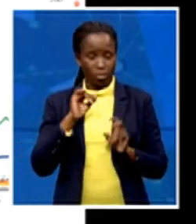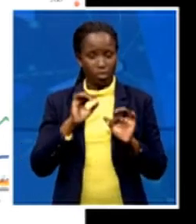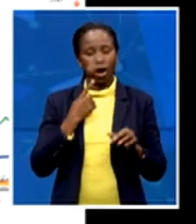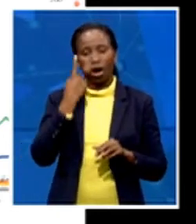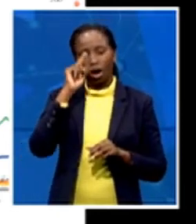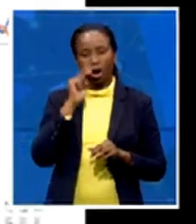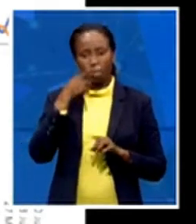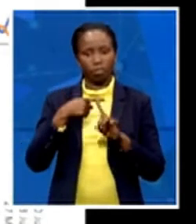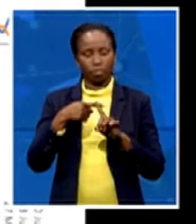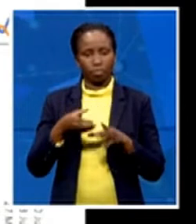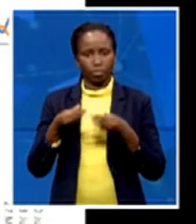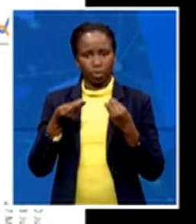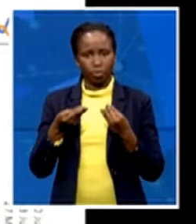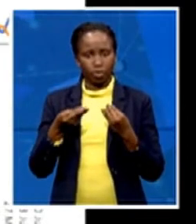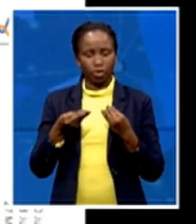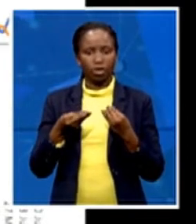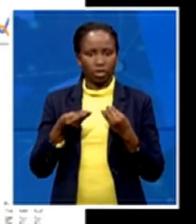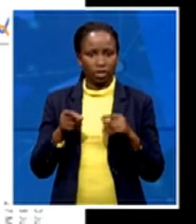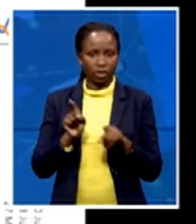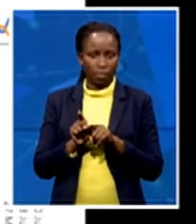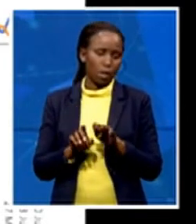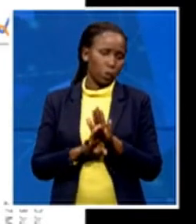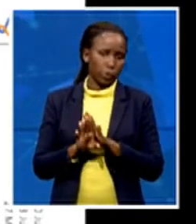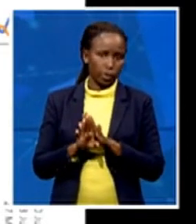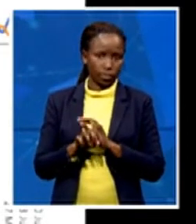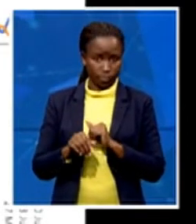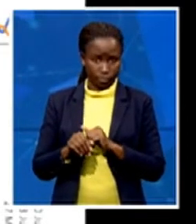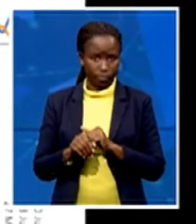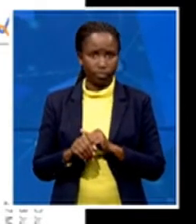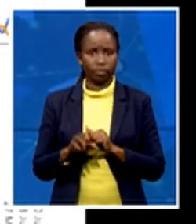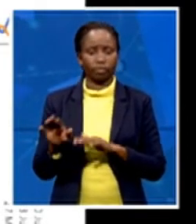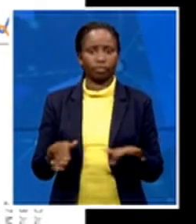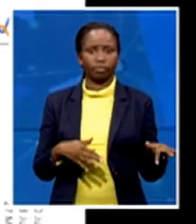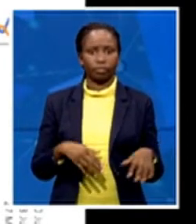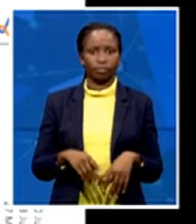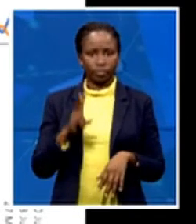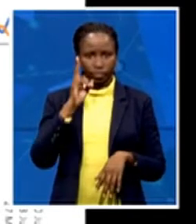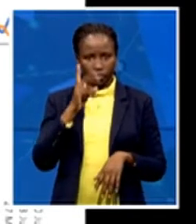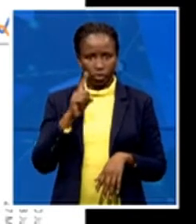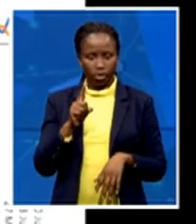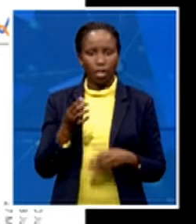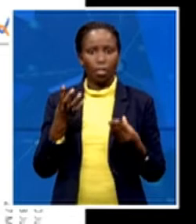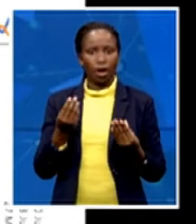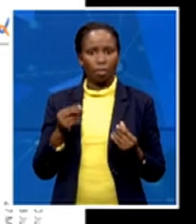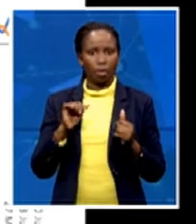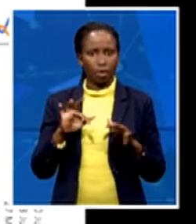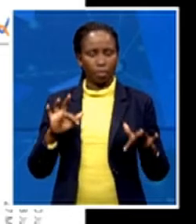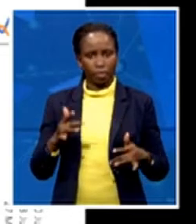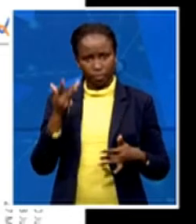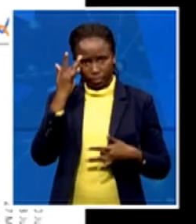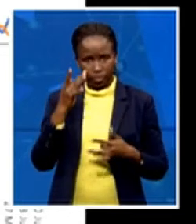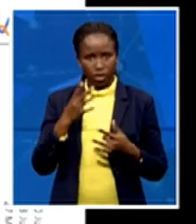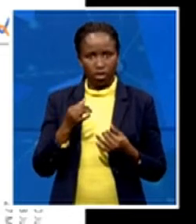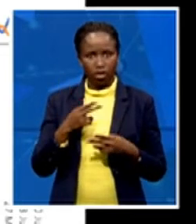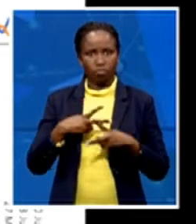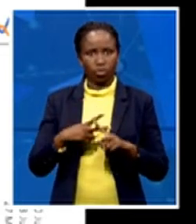also increased. If you go to the reproduction number, we are at the reproduction number of 1.2. The easiest